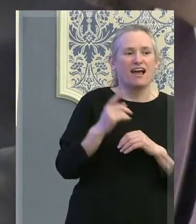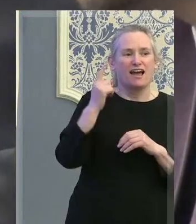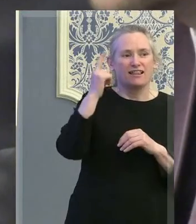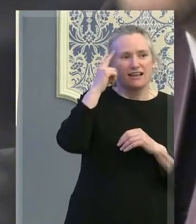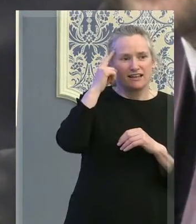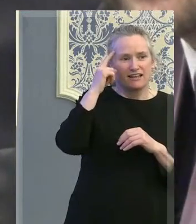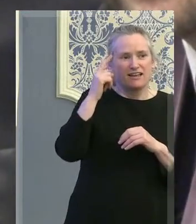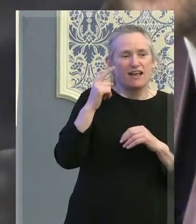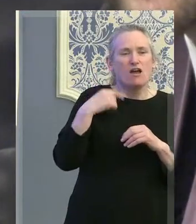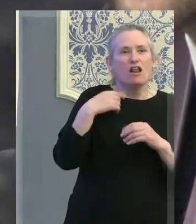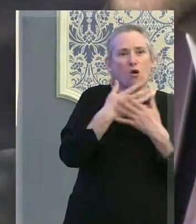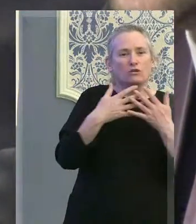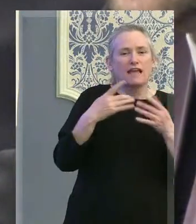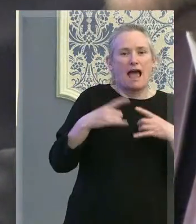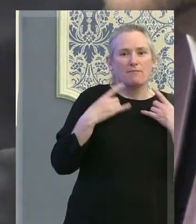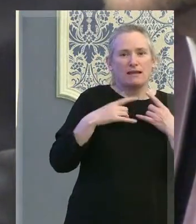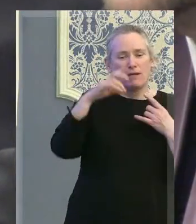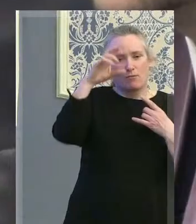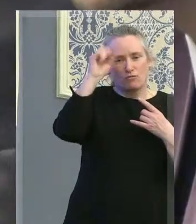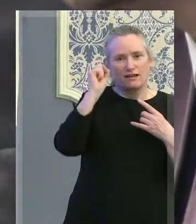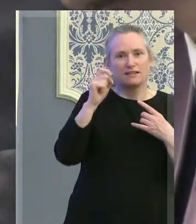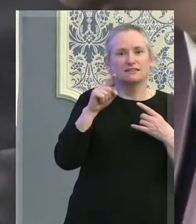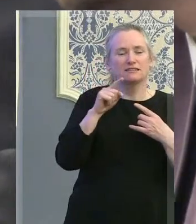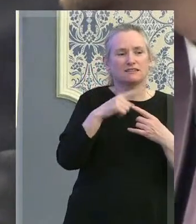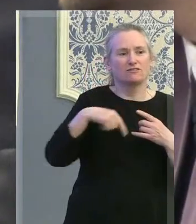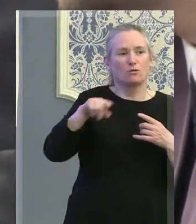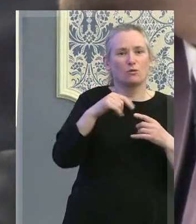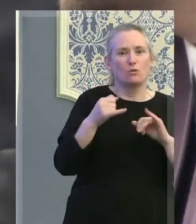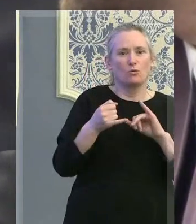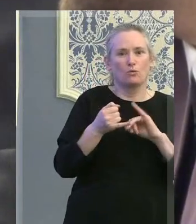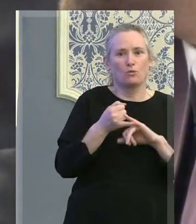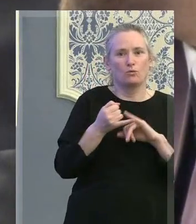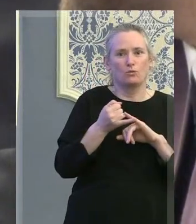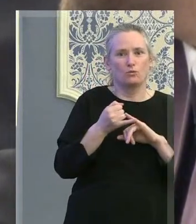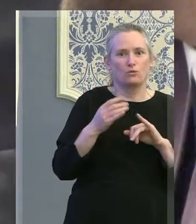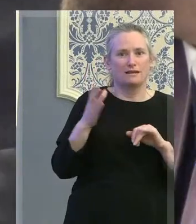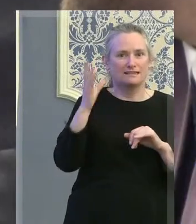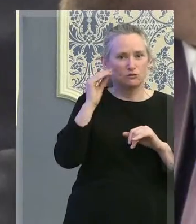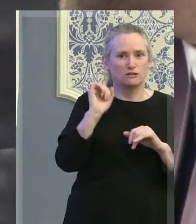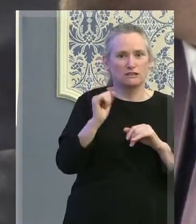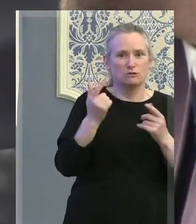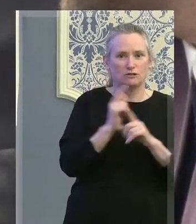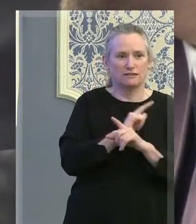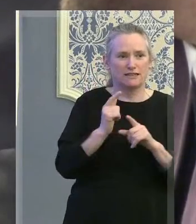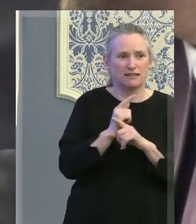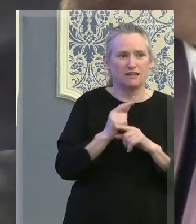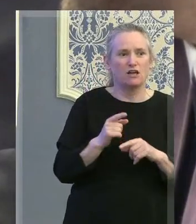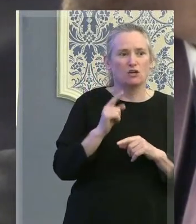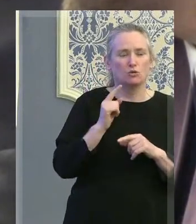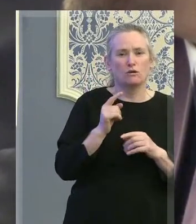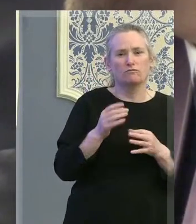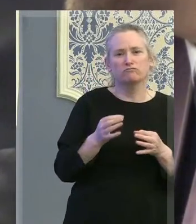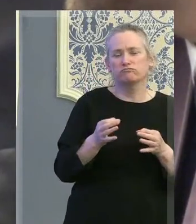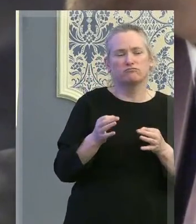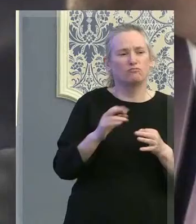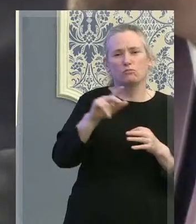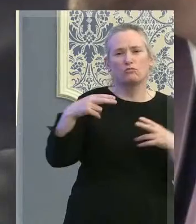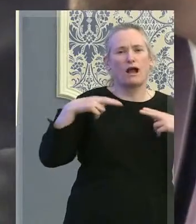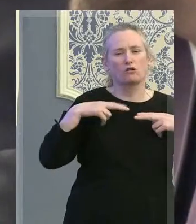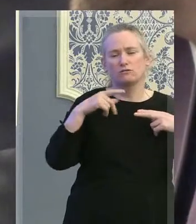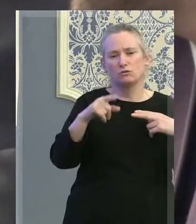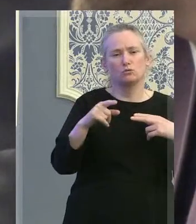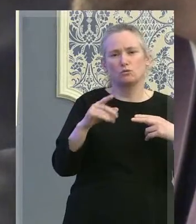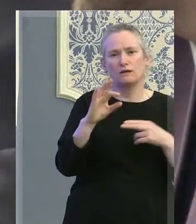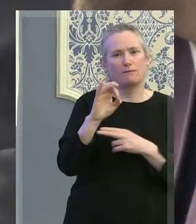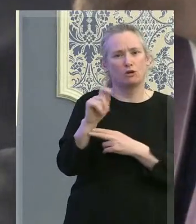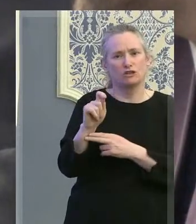much happiness and memories for those of us who were raised listening to it. You have done Waterford very proud,